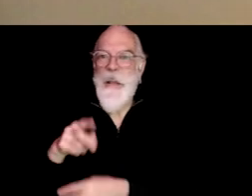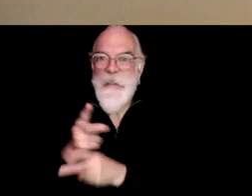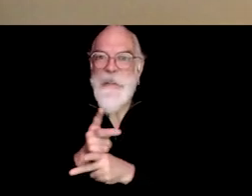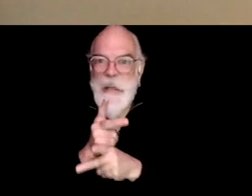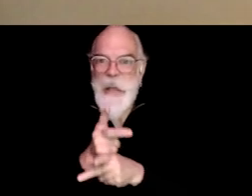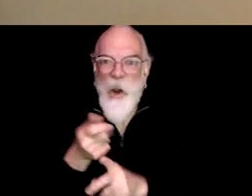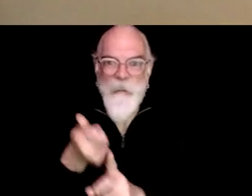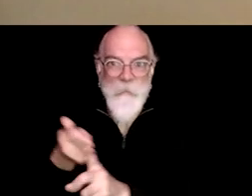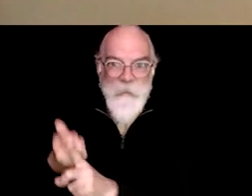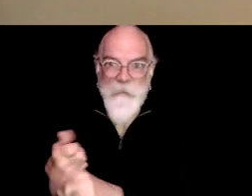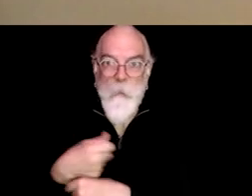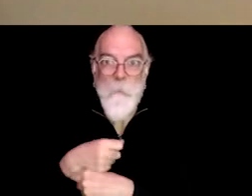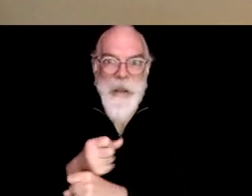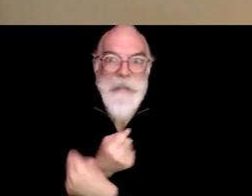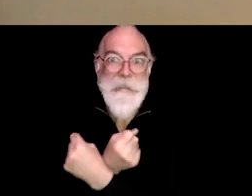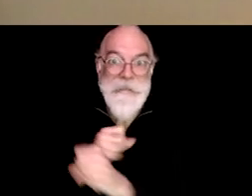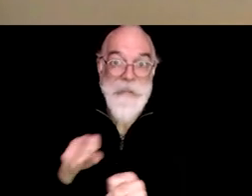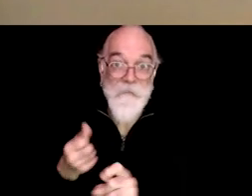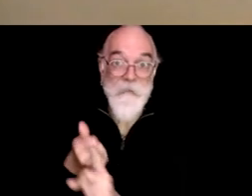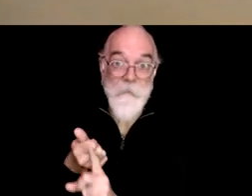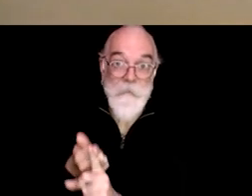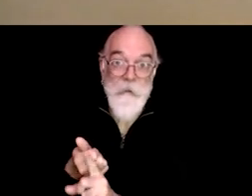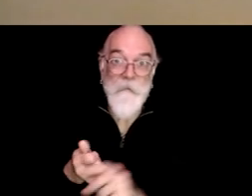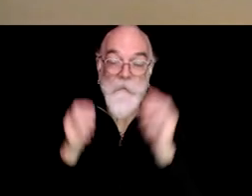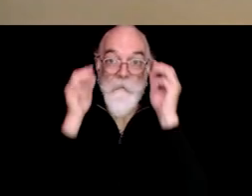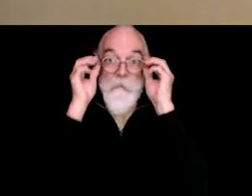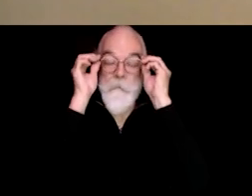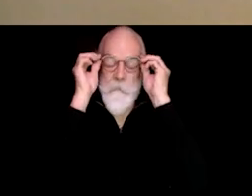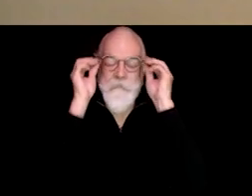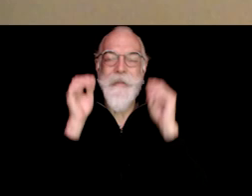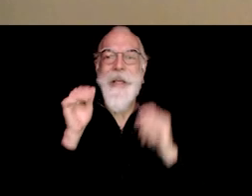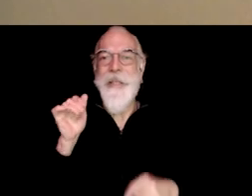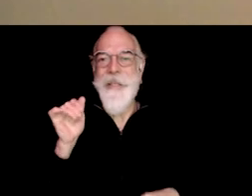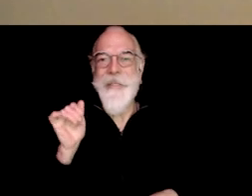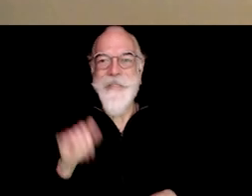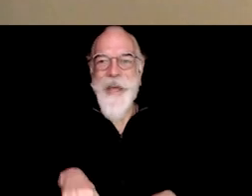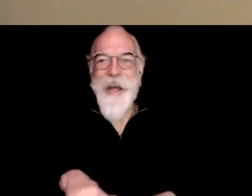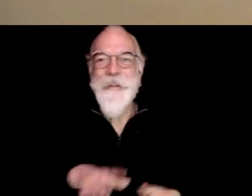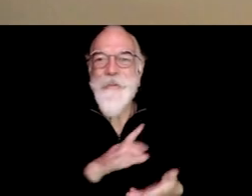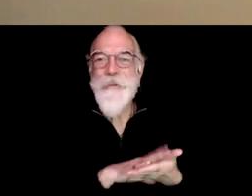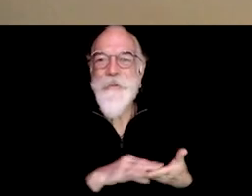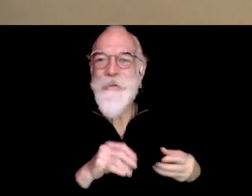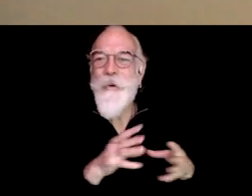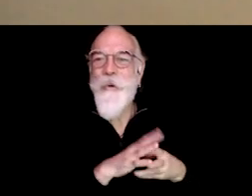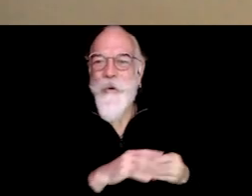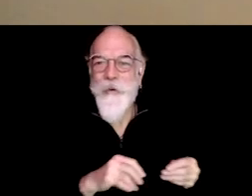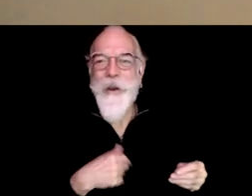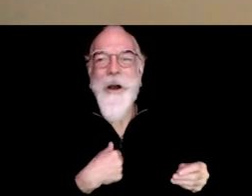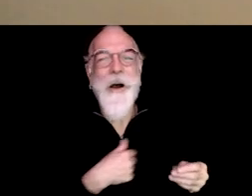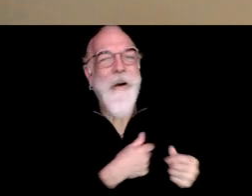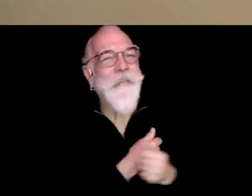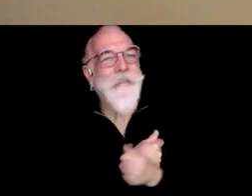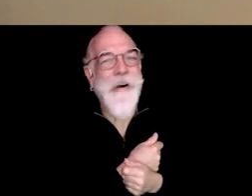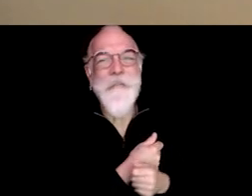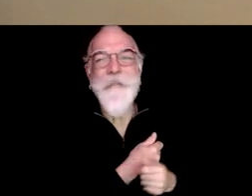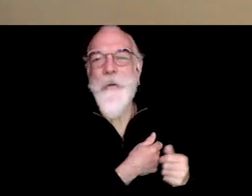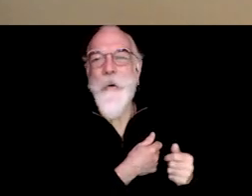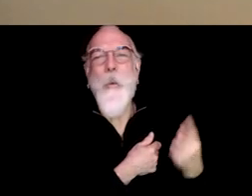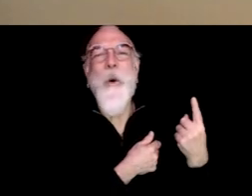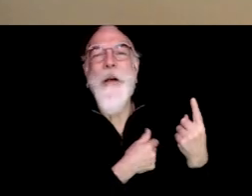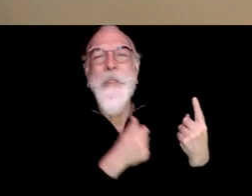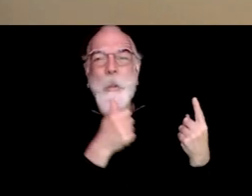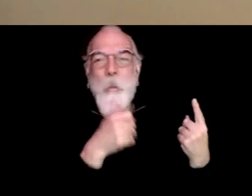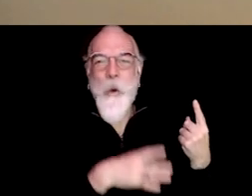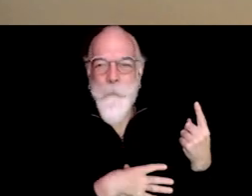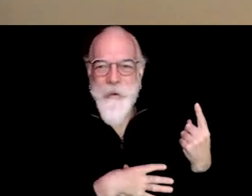of keeping themselves safe as well. I loved in that essay, I really liked the story of the